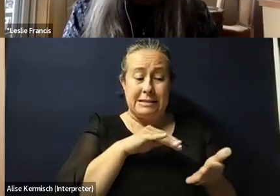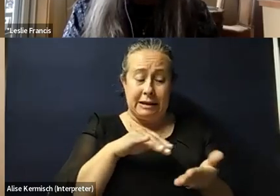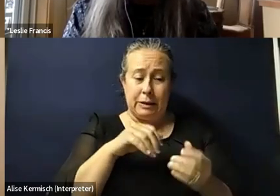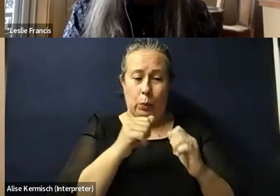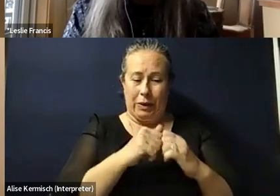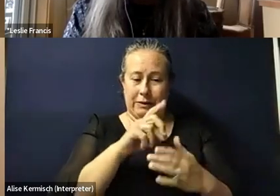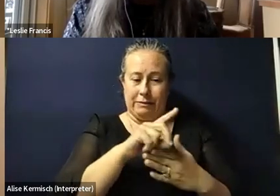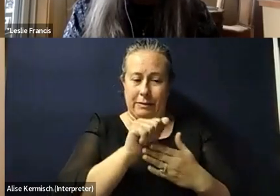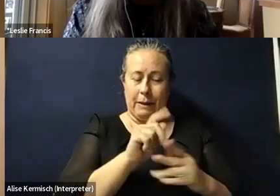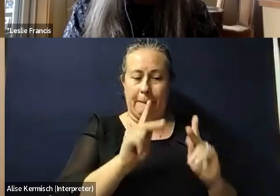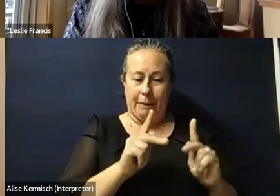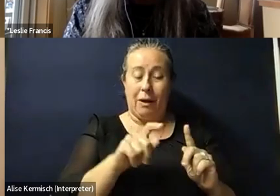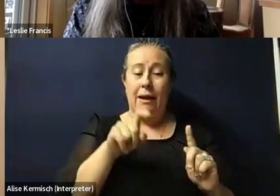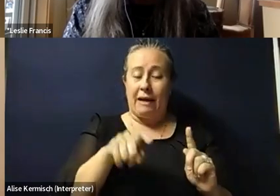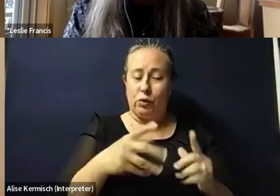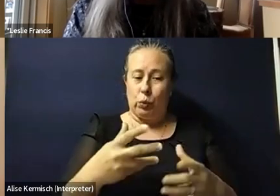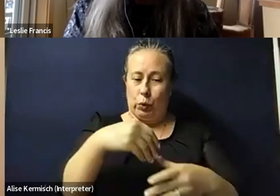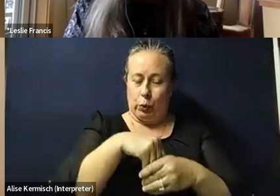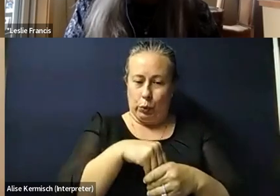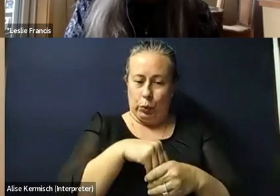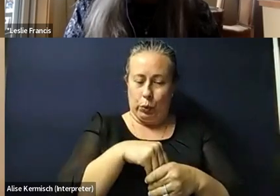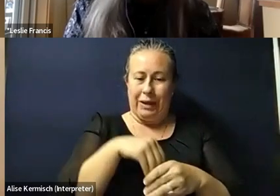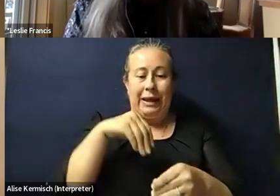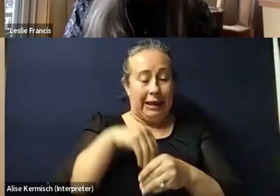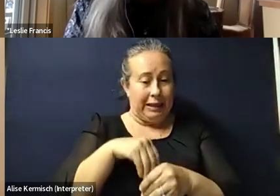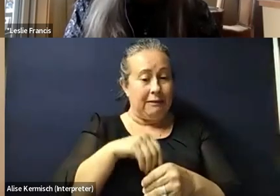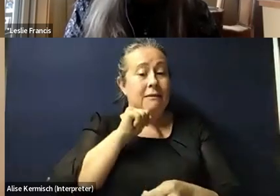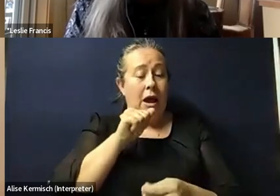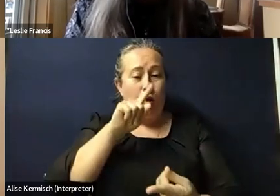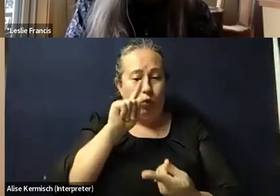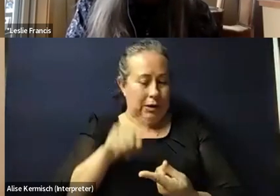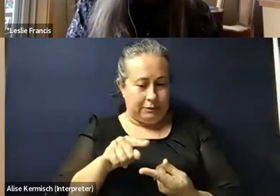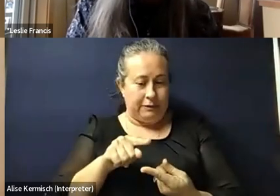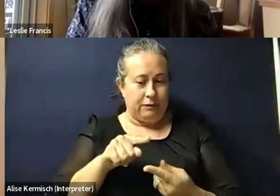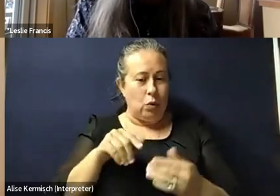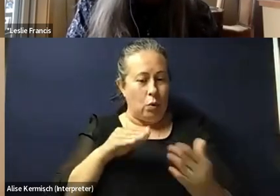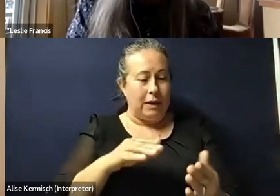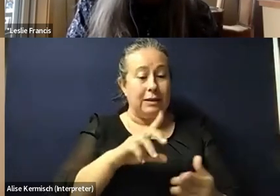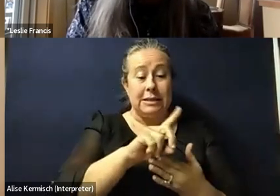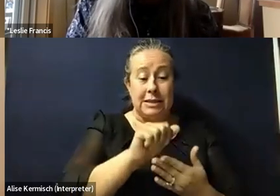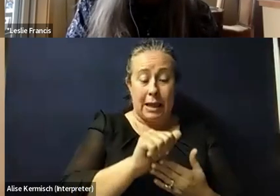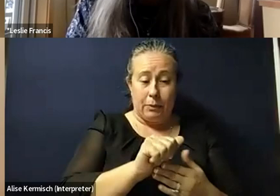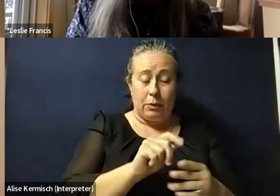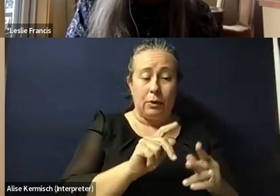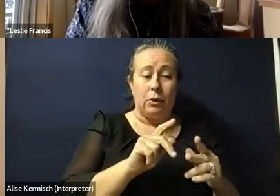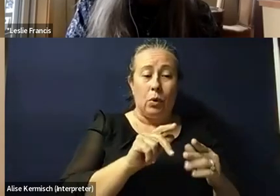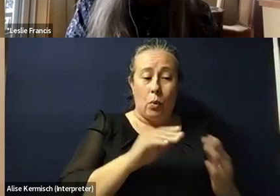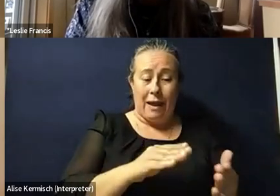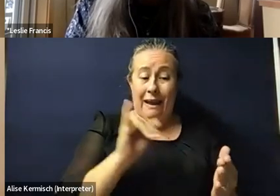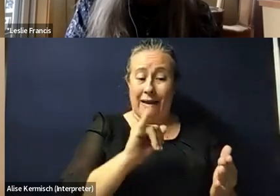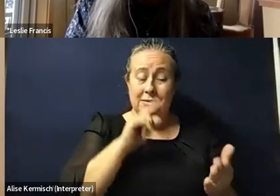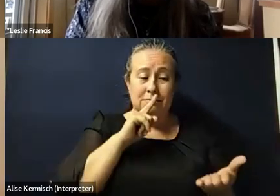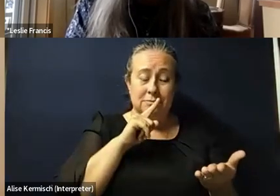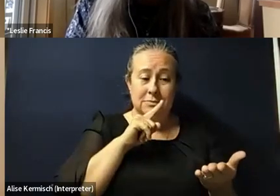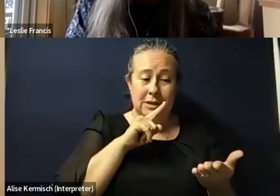people have to include in a non-reductive way, both disabled individuals as investigators and the